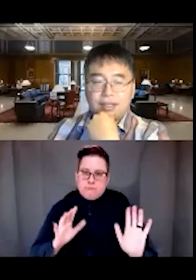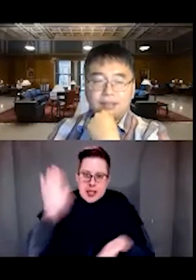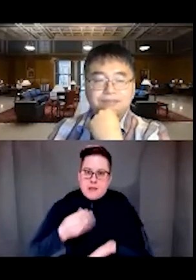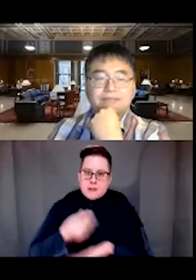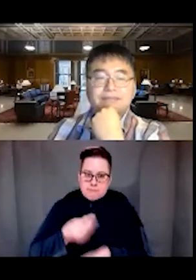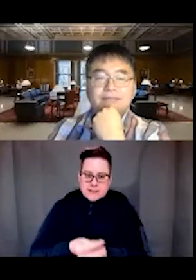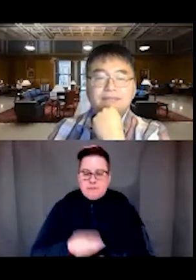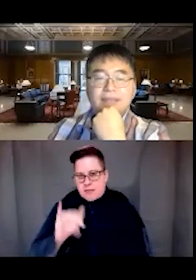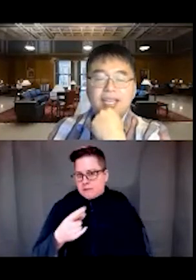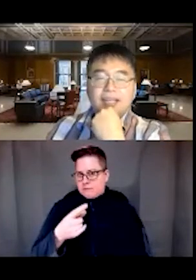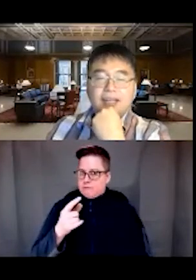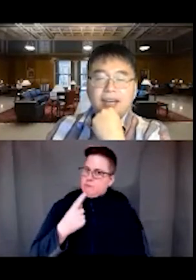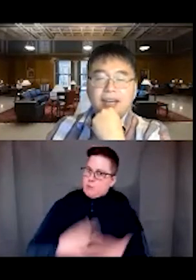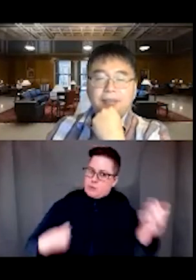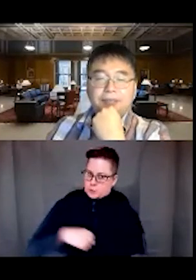this study.